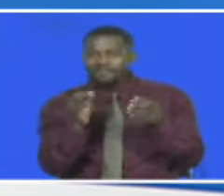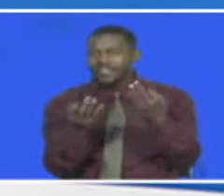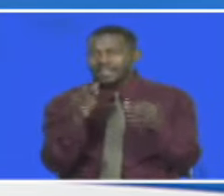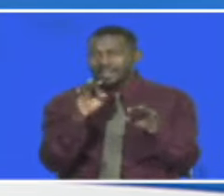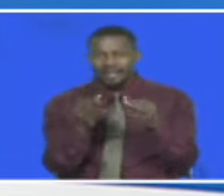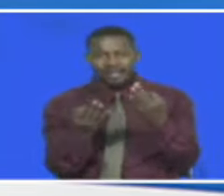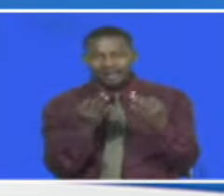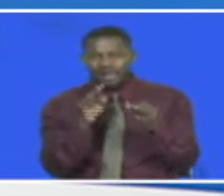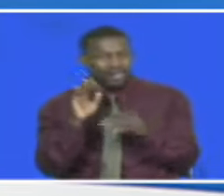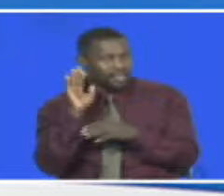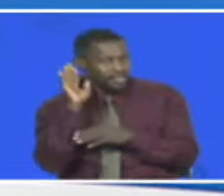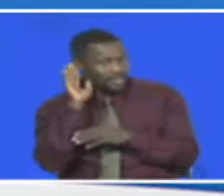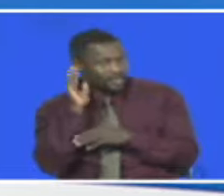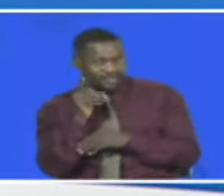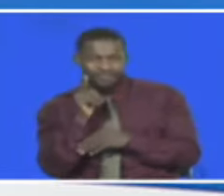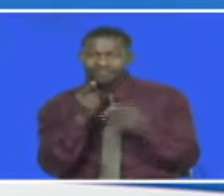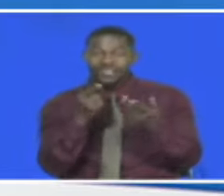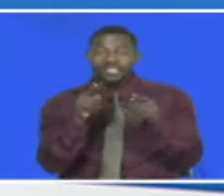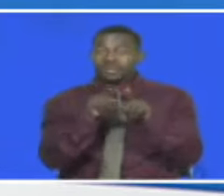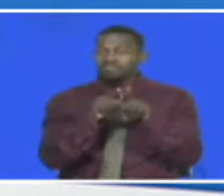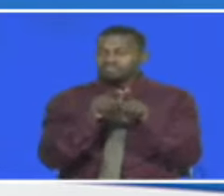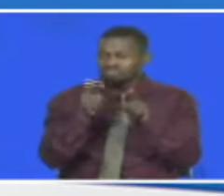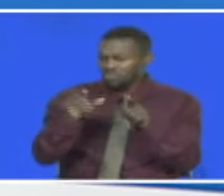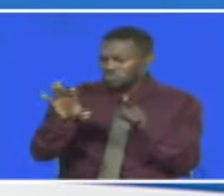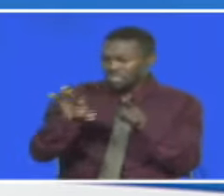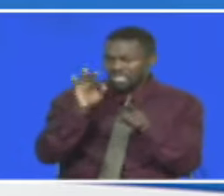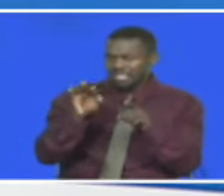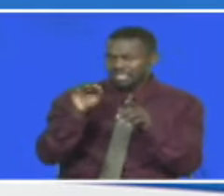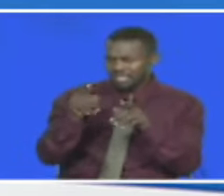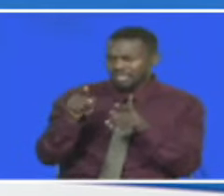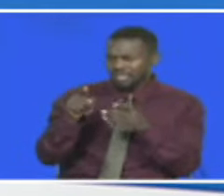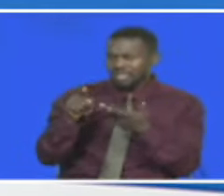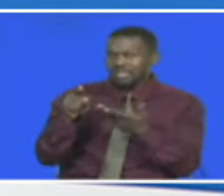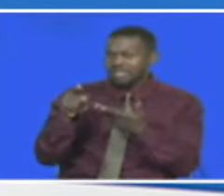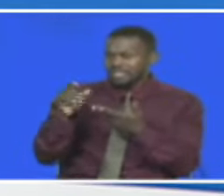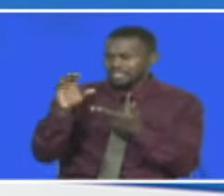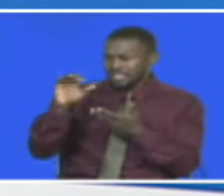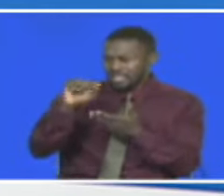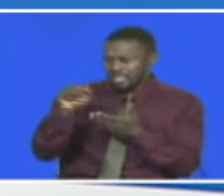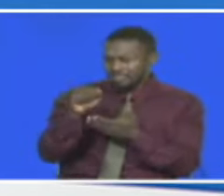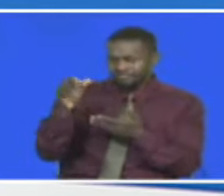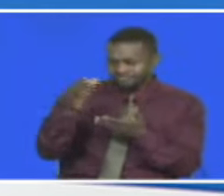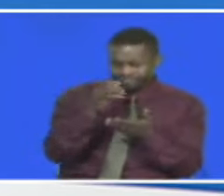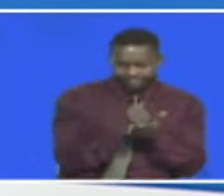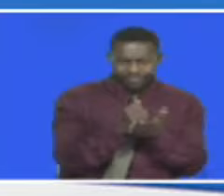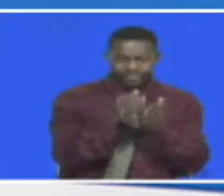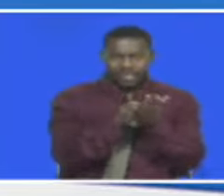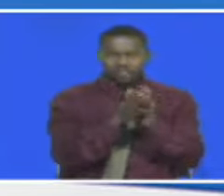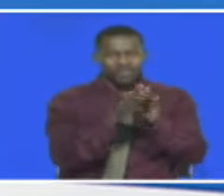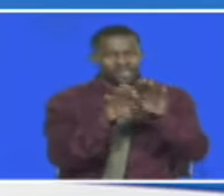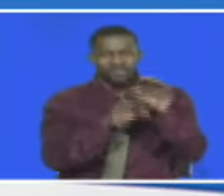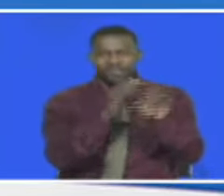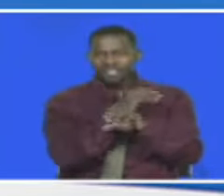They further opposed the appointment of Interior CS Professor Kithure Kindiki as Deputy